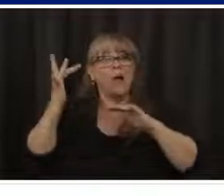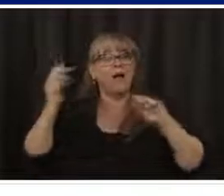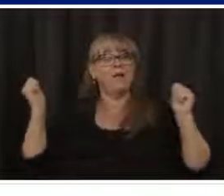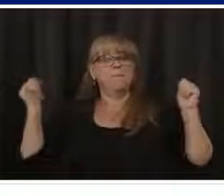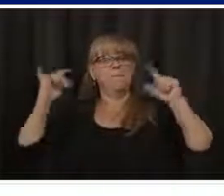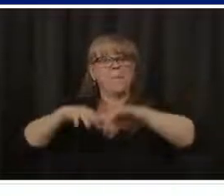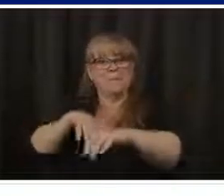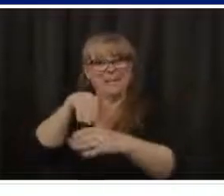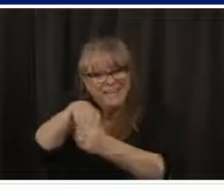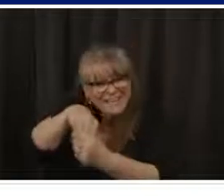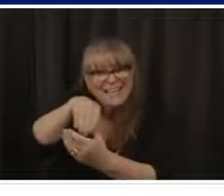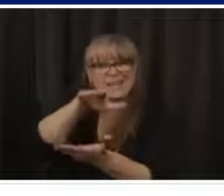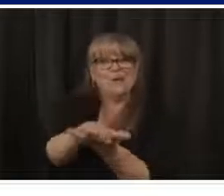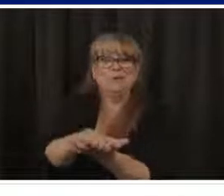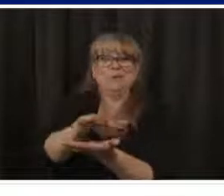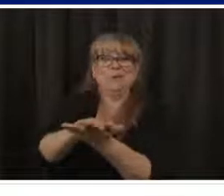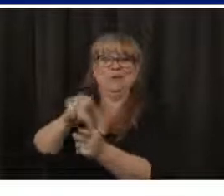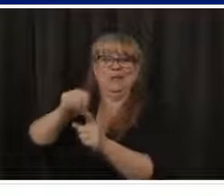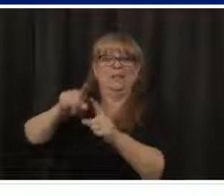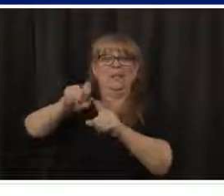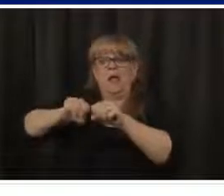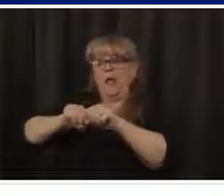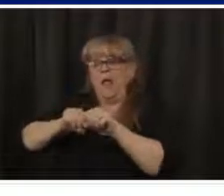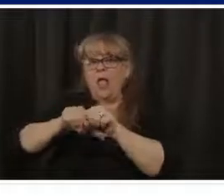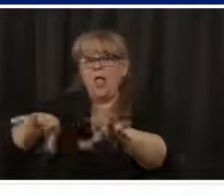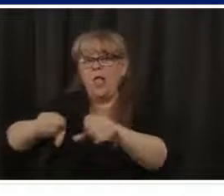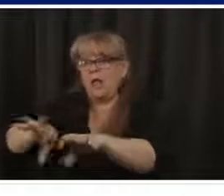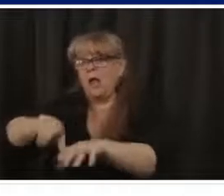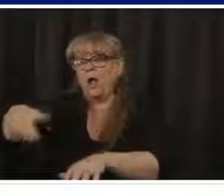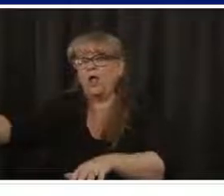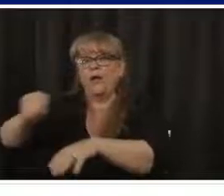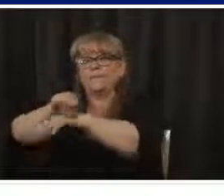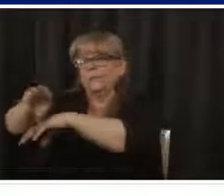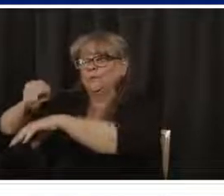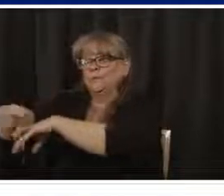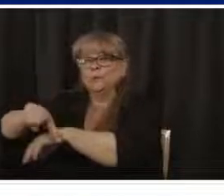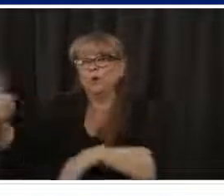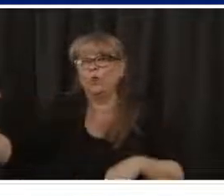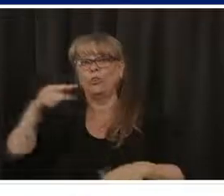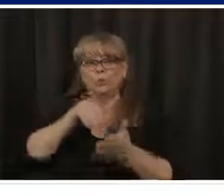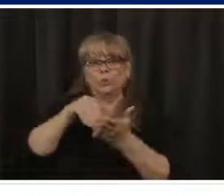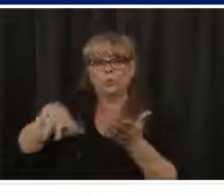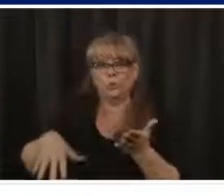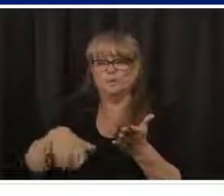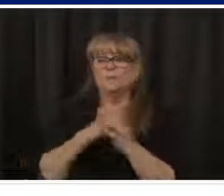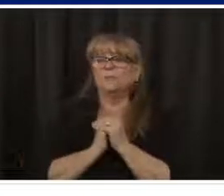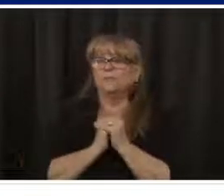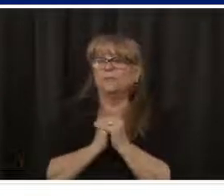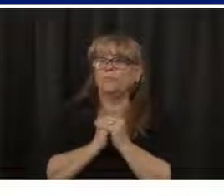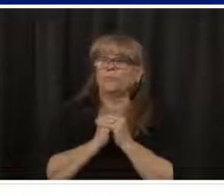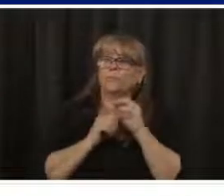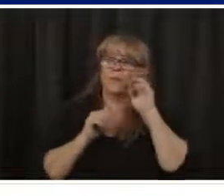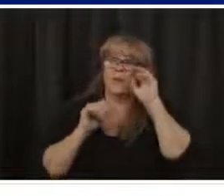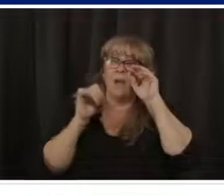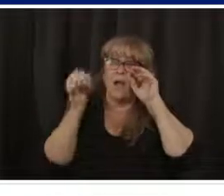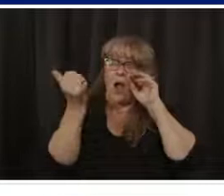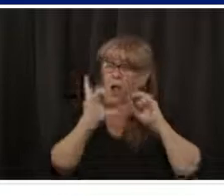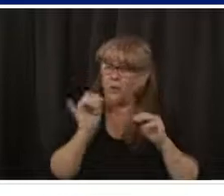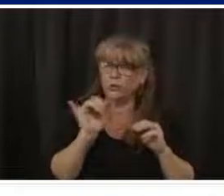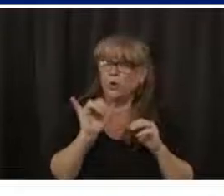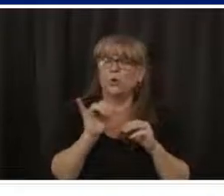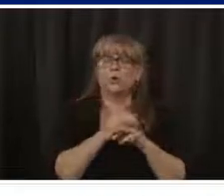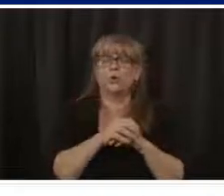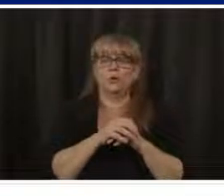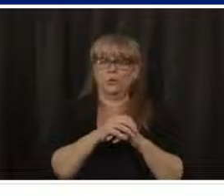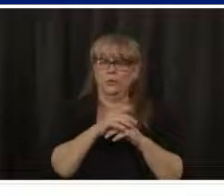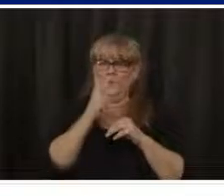For the last several weeks, we have seen that increasing trend as well. Next slide. Another significant difference that we're seeing across the